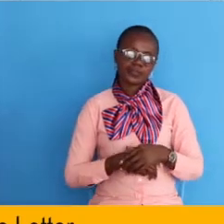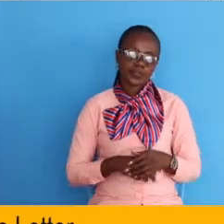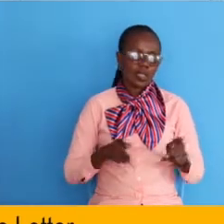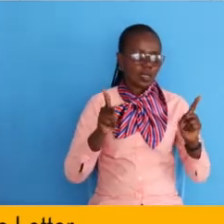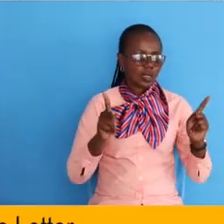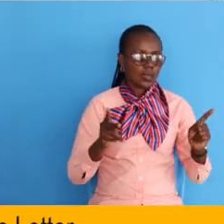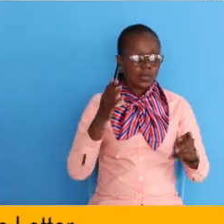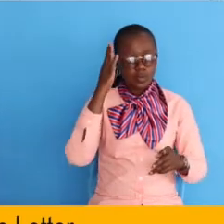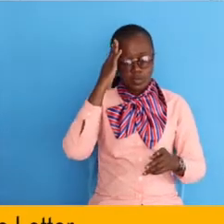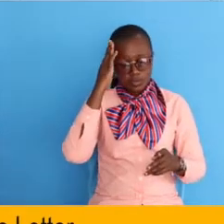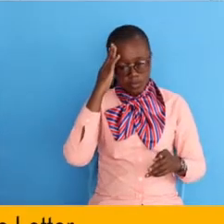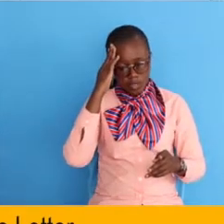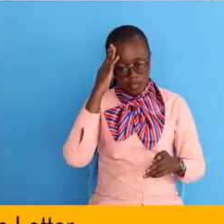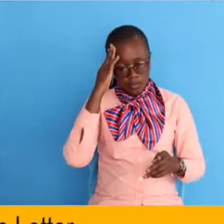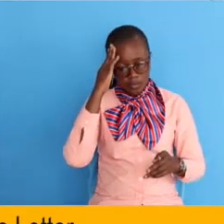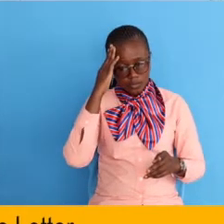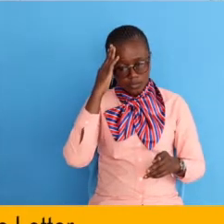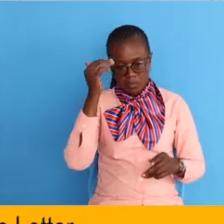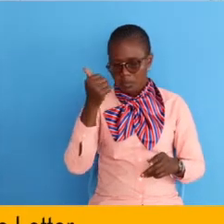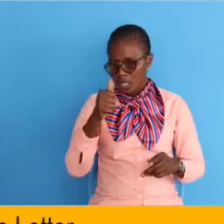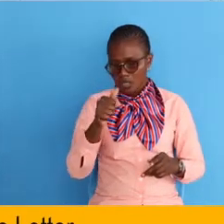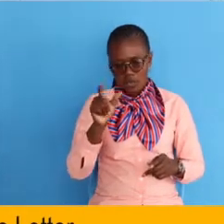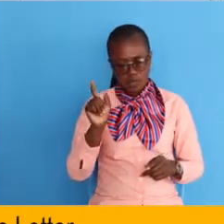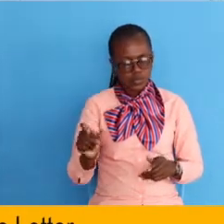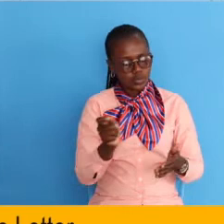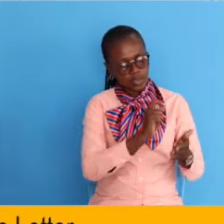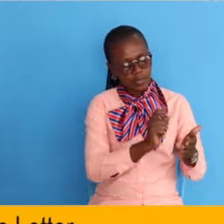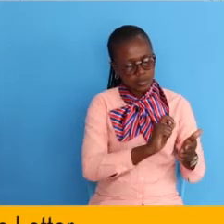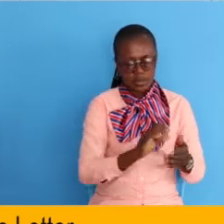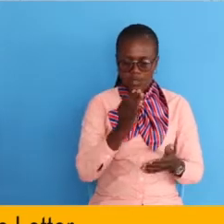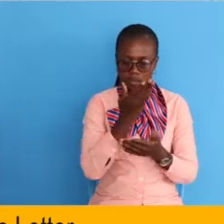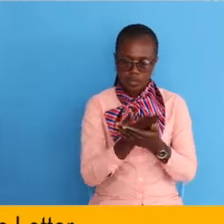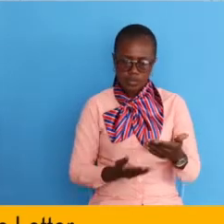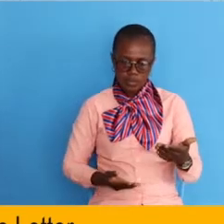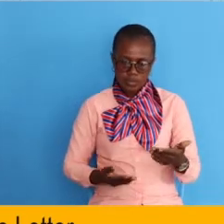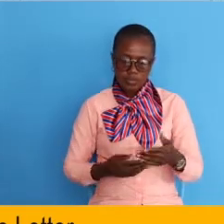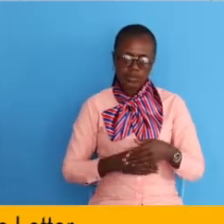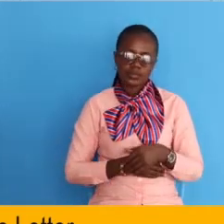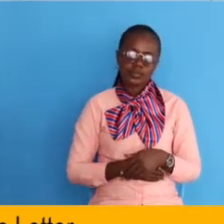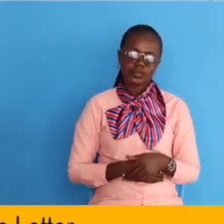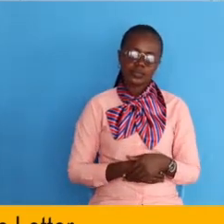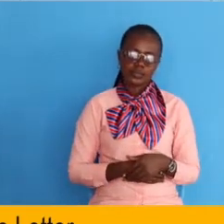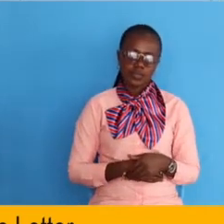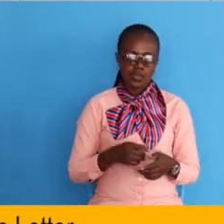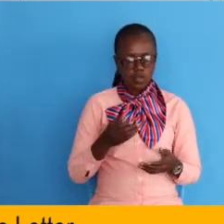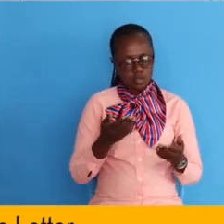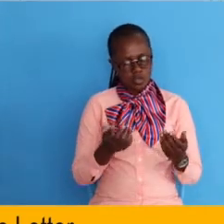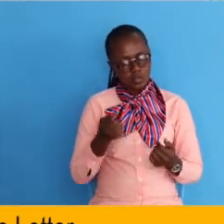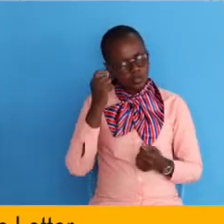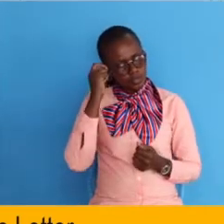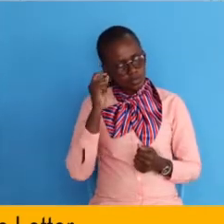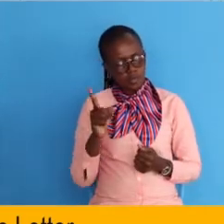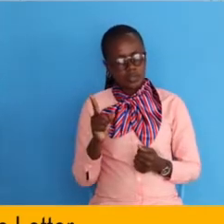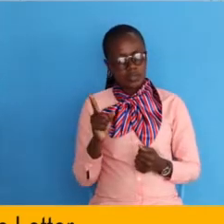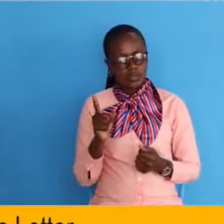that you are writing. Remember, we said in that receiver's address, you can understand the title,